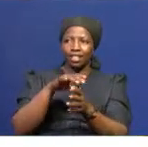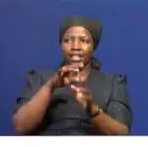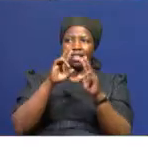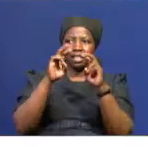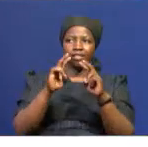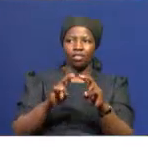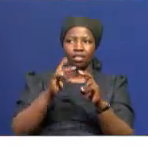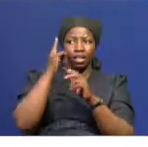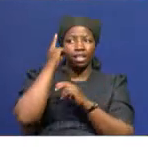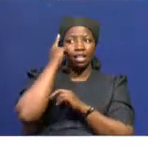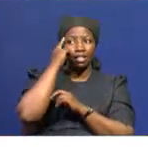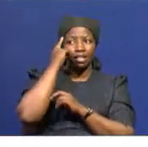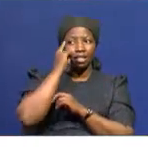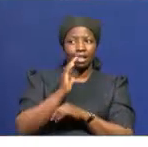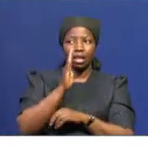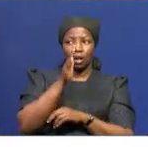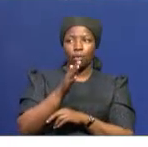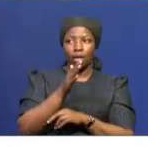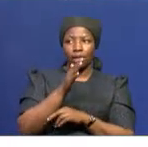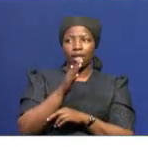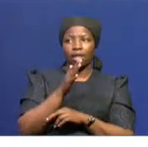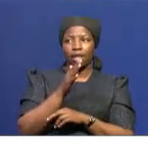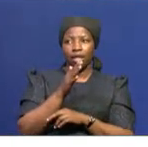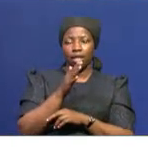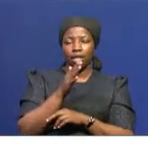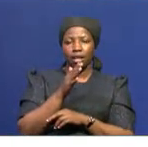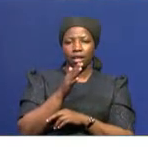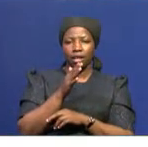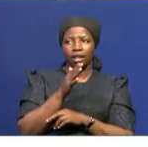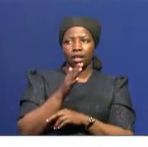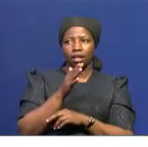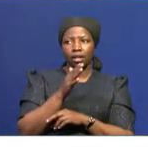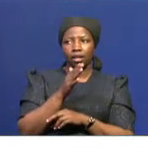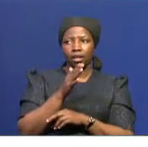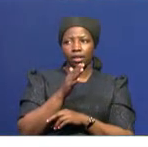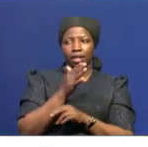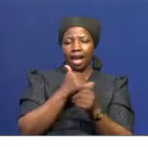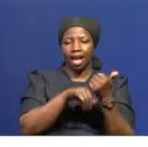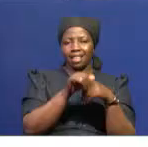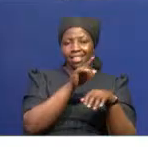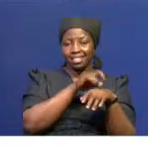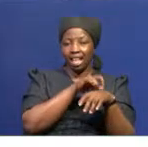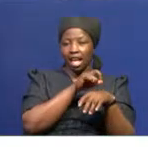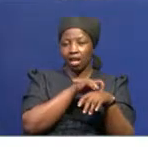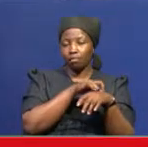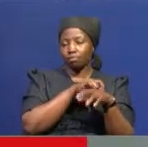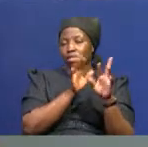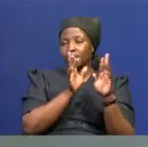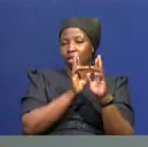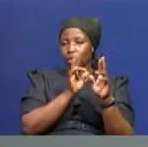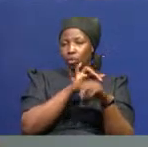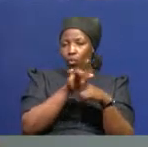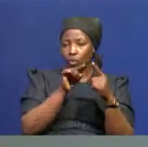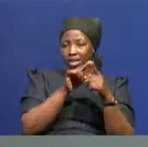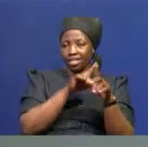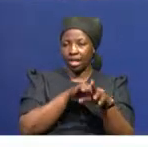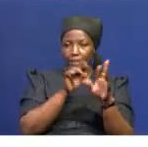think we will cross the bridge when we reach there. When there is a